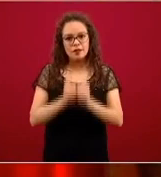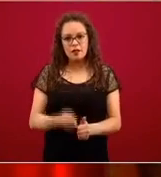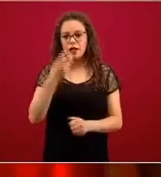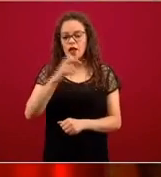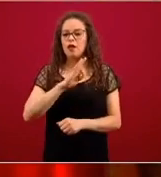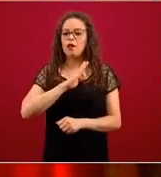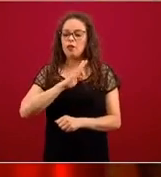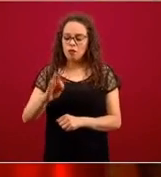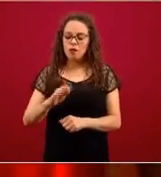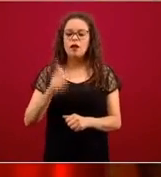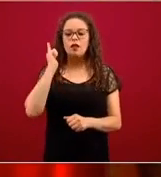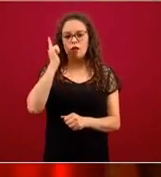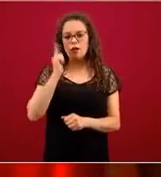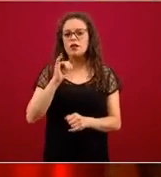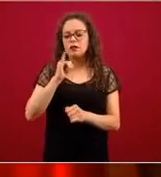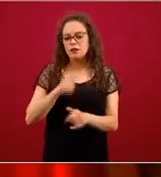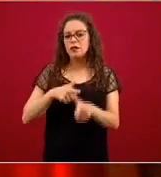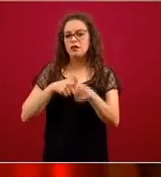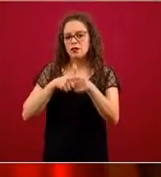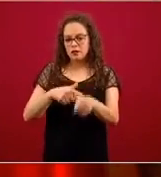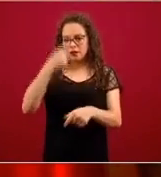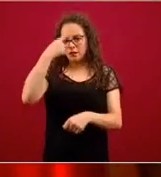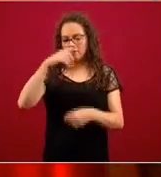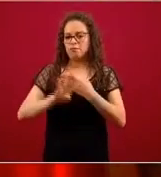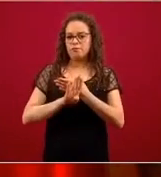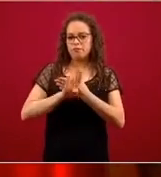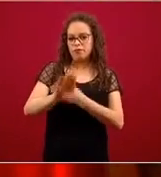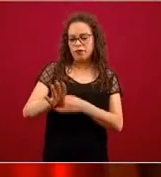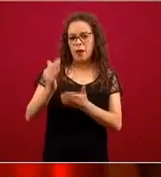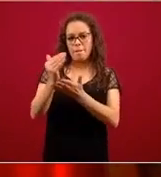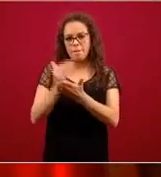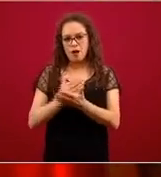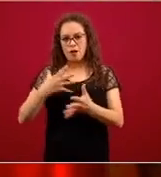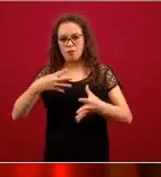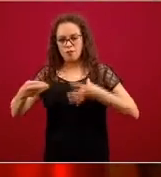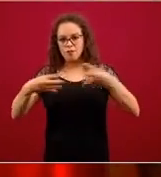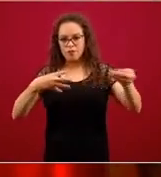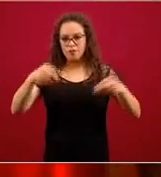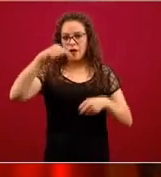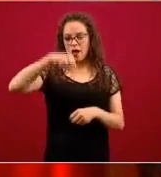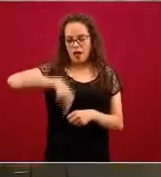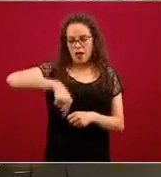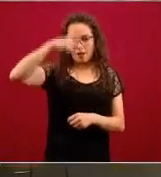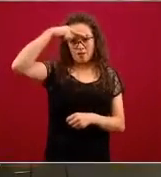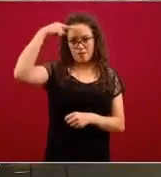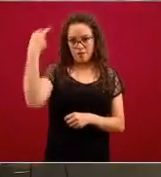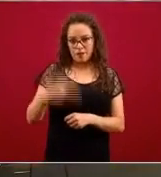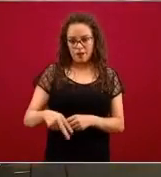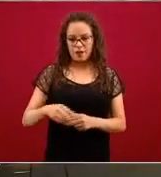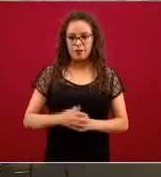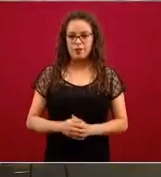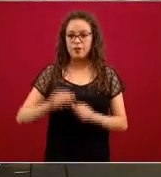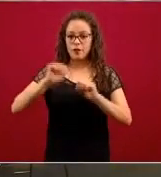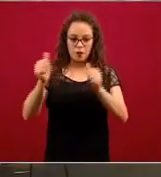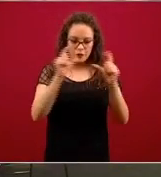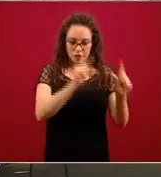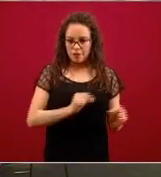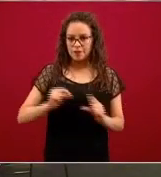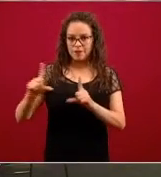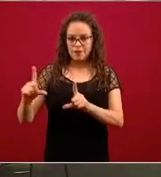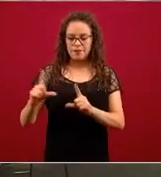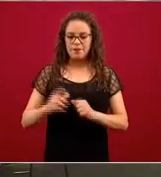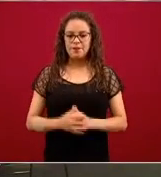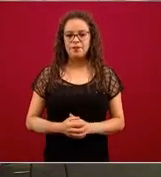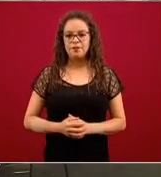been again an increase in mobility. So we want to reiterate that this is not over and we need all of you